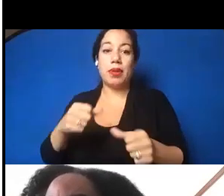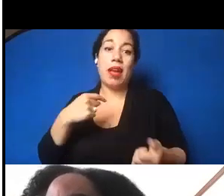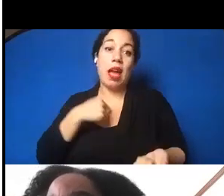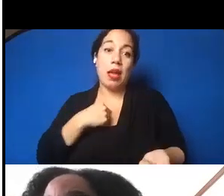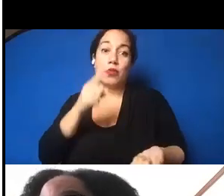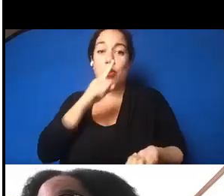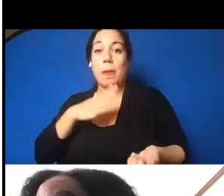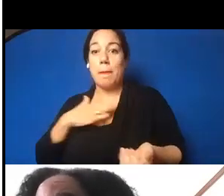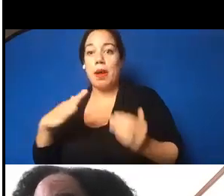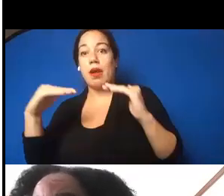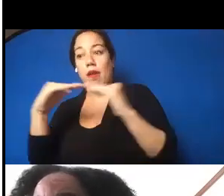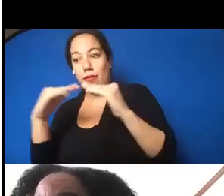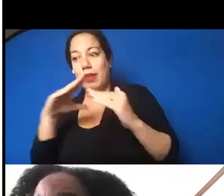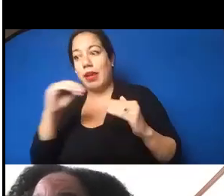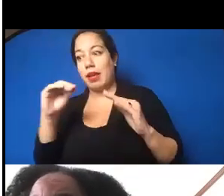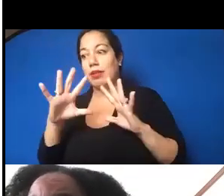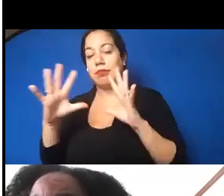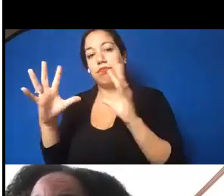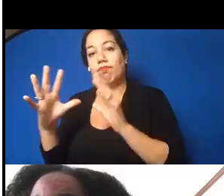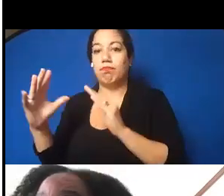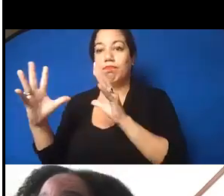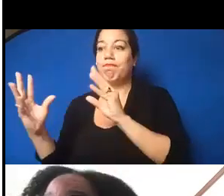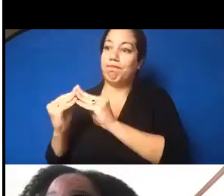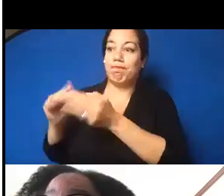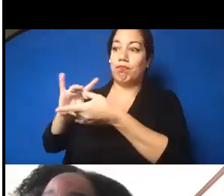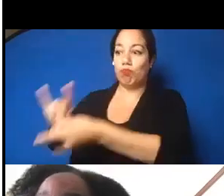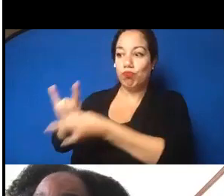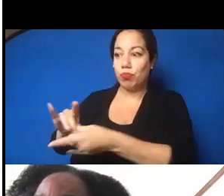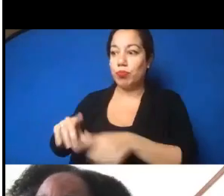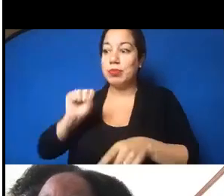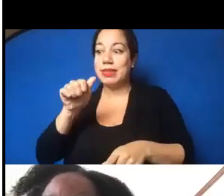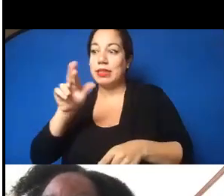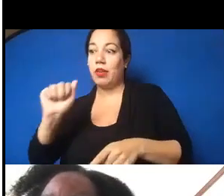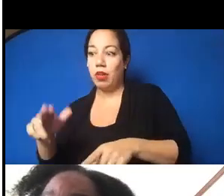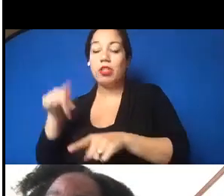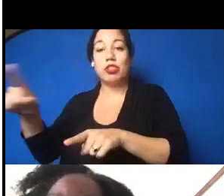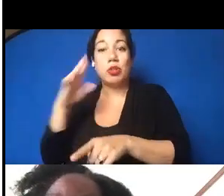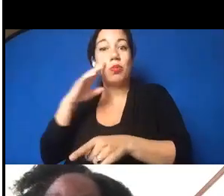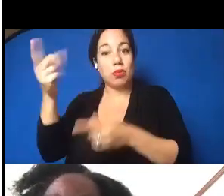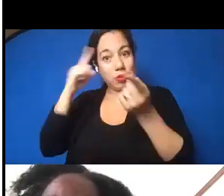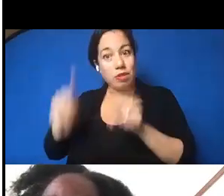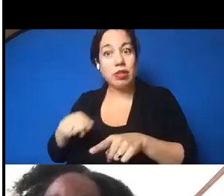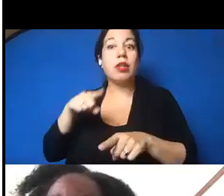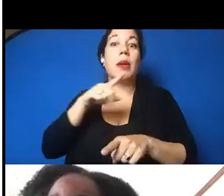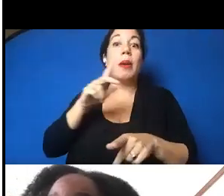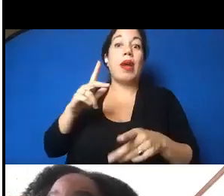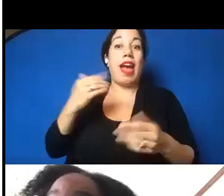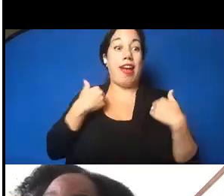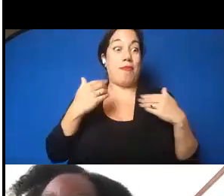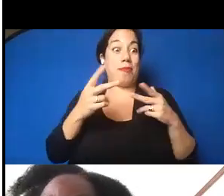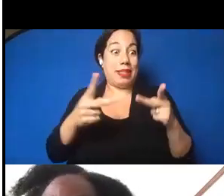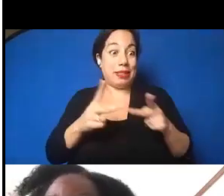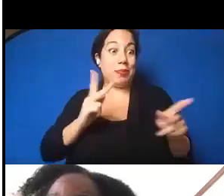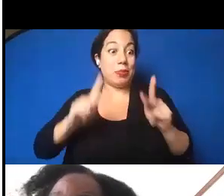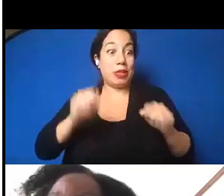collaborator, Saraswati Beedam, who is coming up after me, will talk a little bit about auxiliary maternity units, or places where people can birth